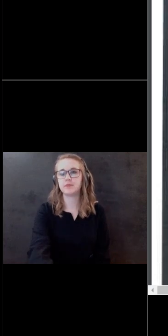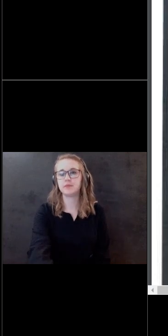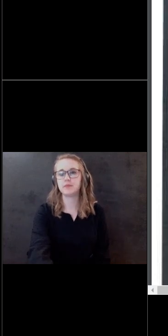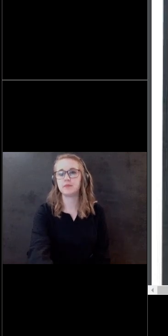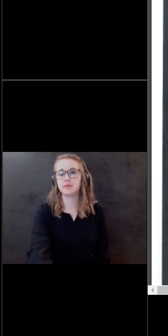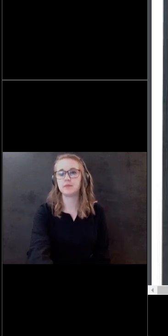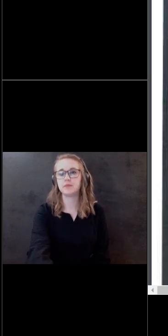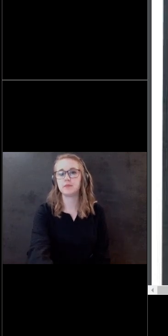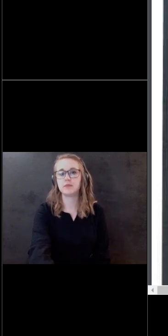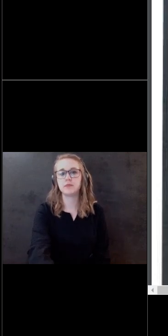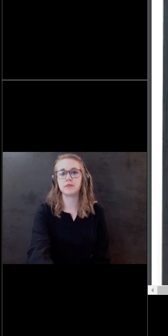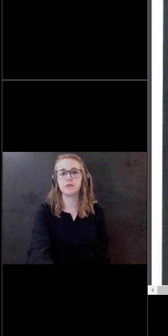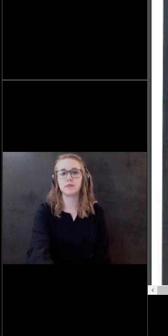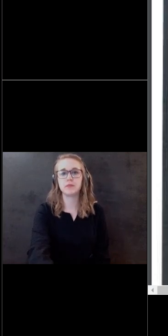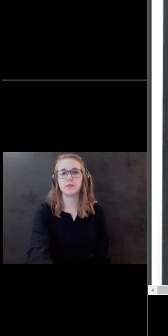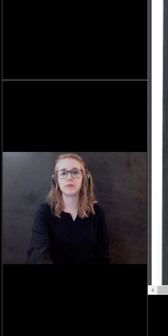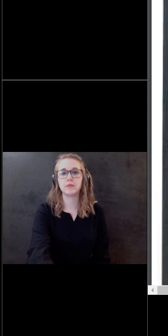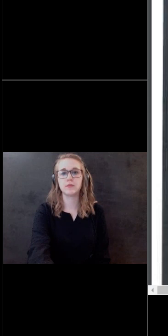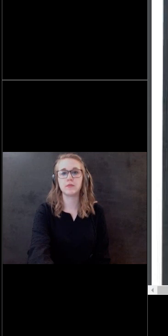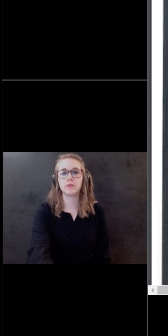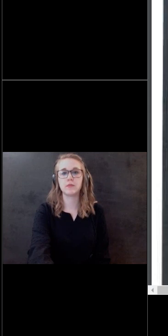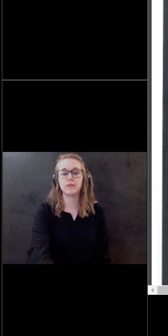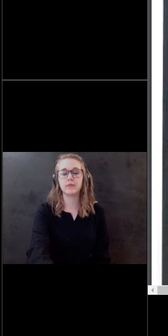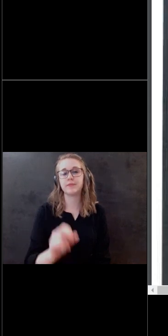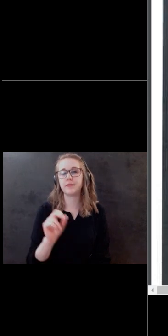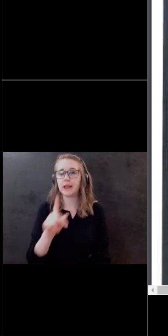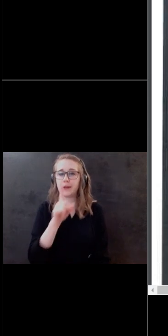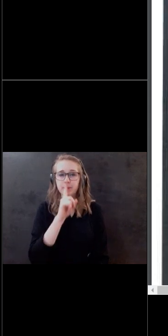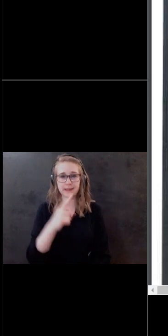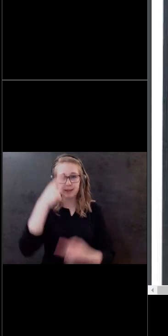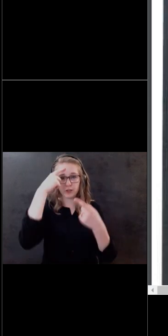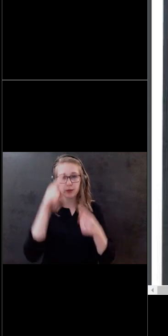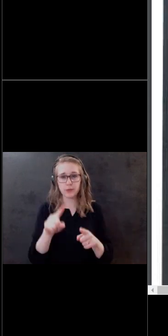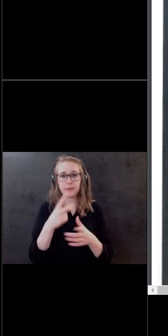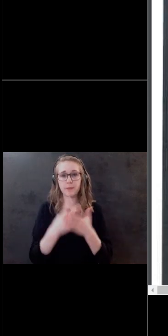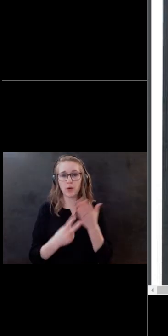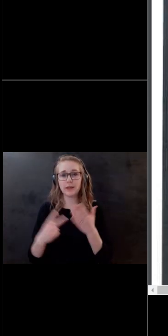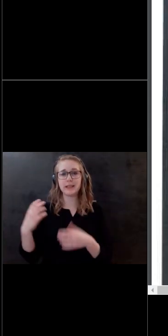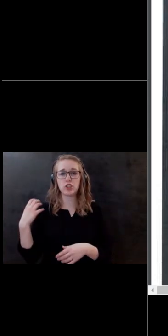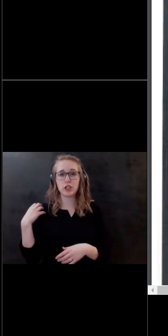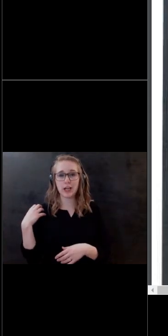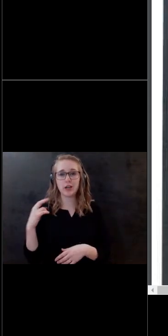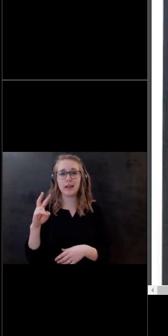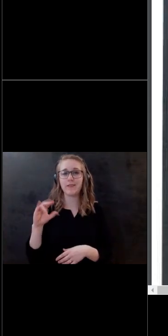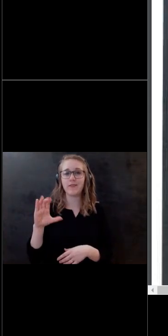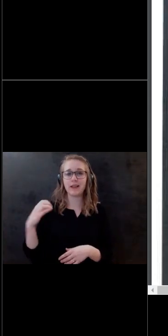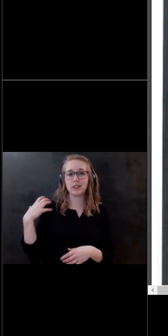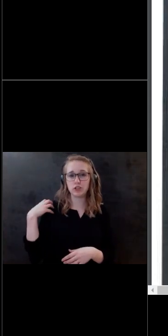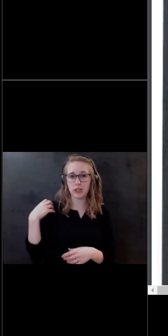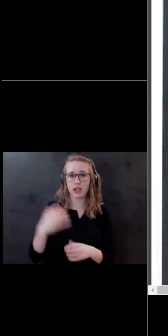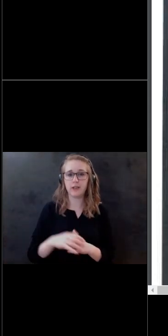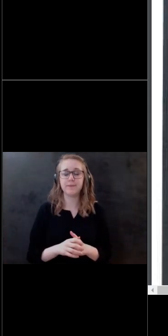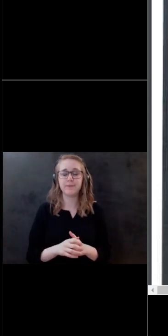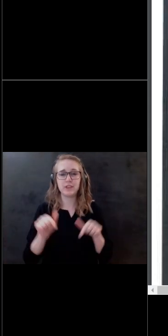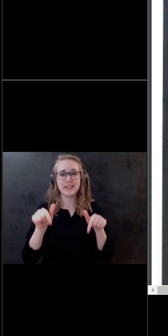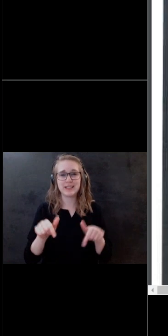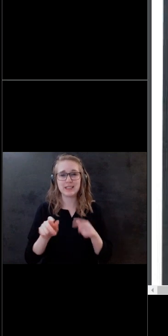Excuse me. I really agree with both the chair and the vice chair on this particular